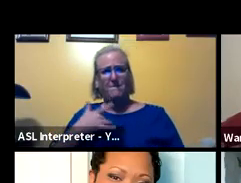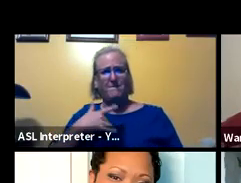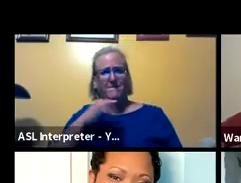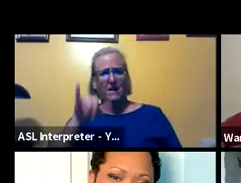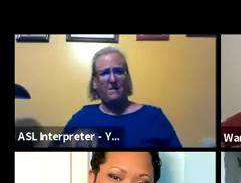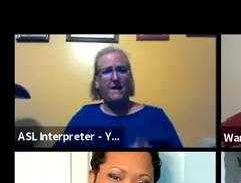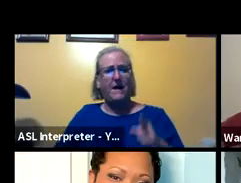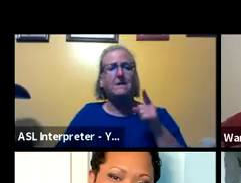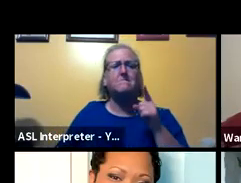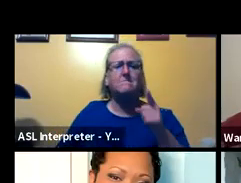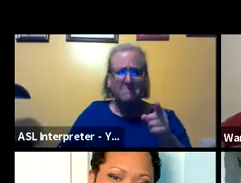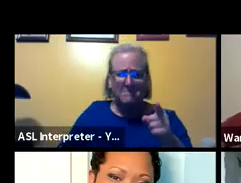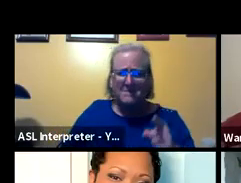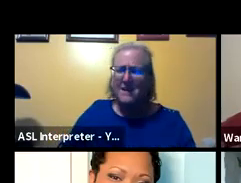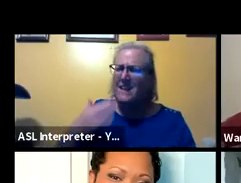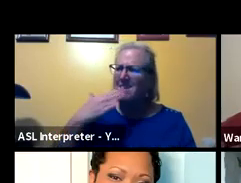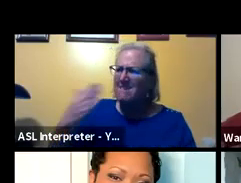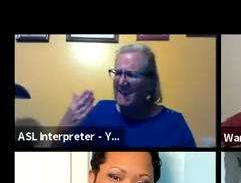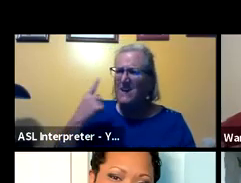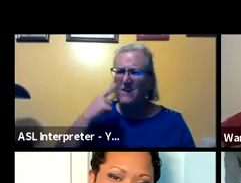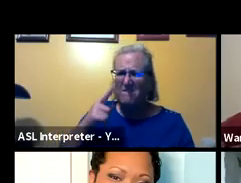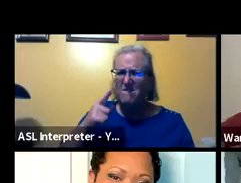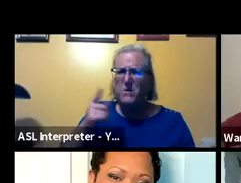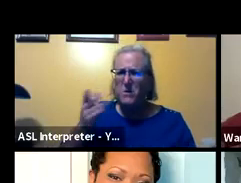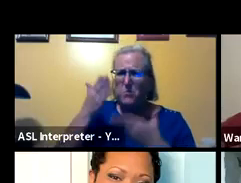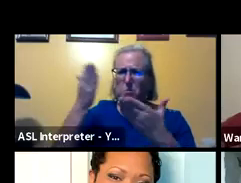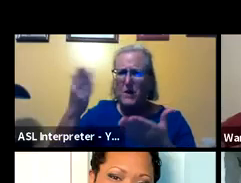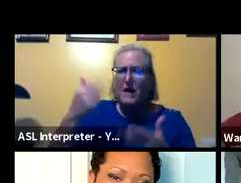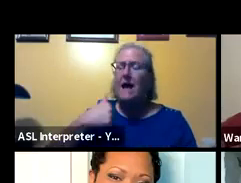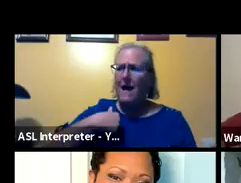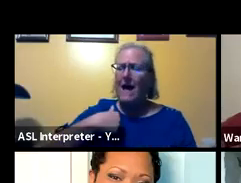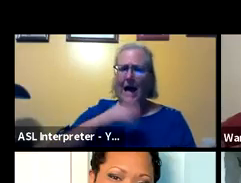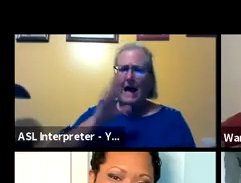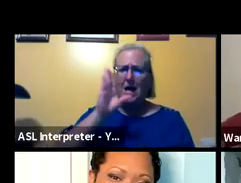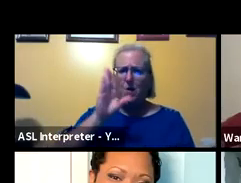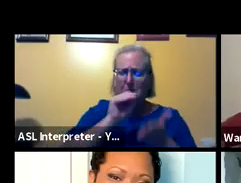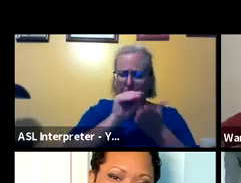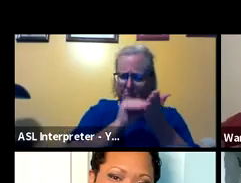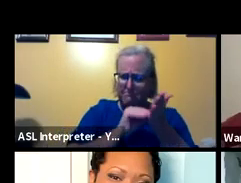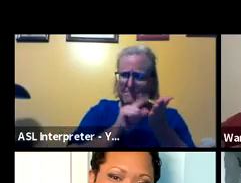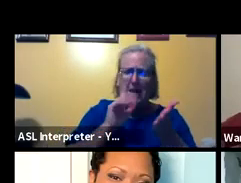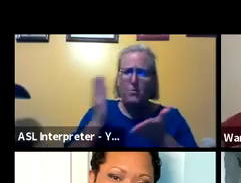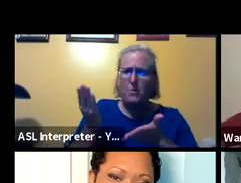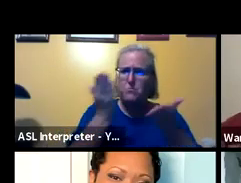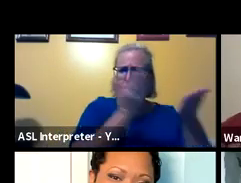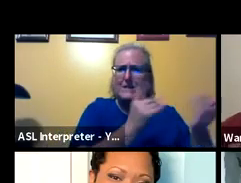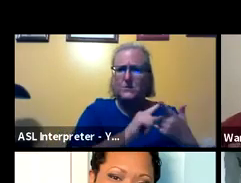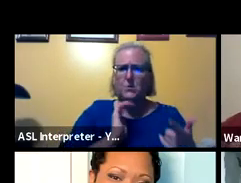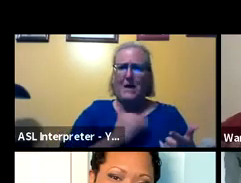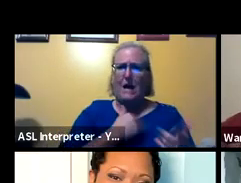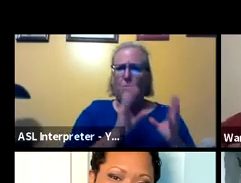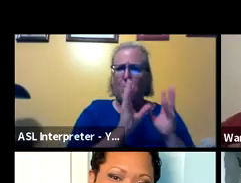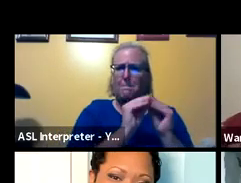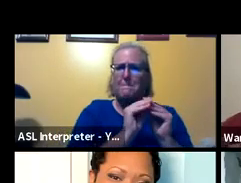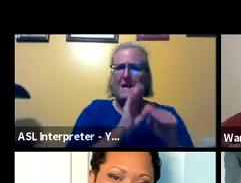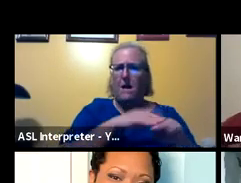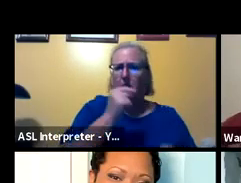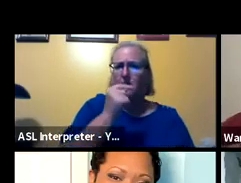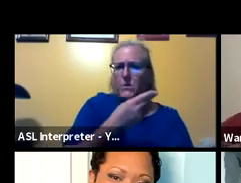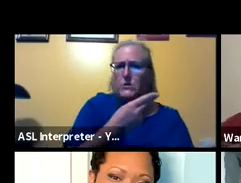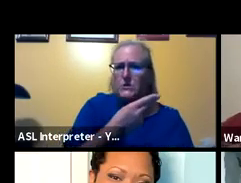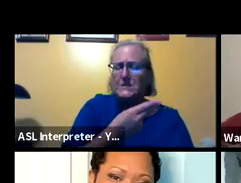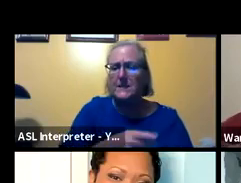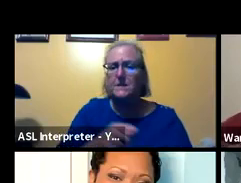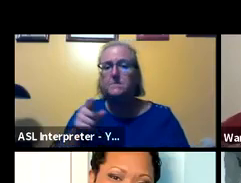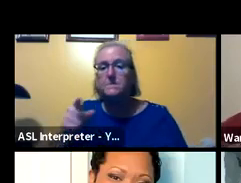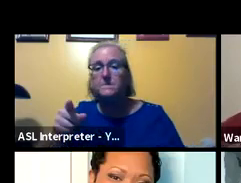thank you for surfacing that. I think that's a great idea, and I will take that back to our committee at our meeting on Thursday. And if I can actually